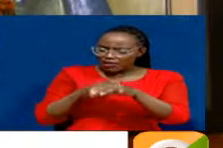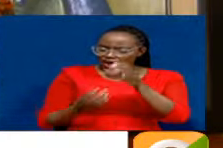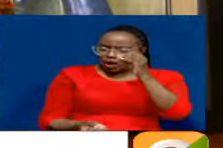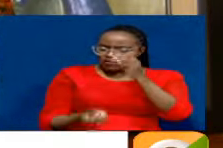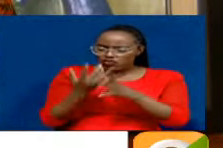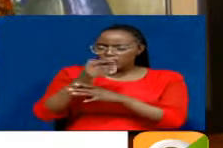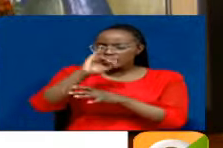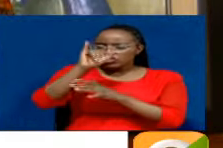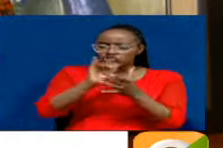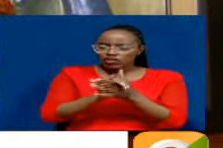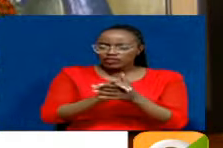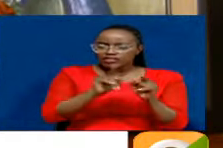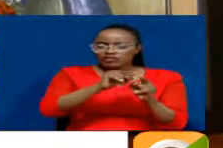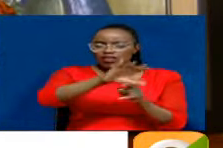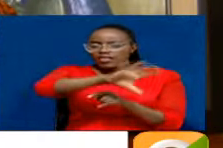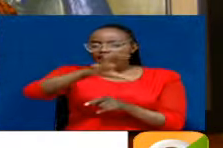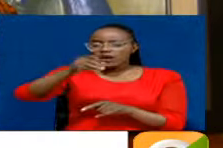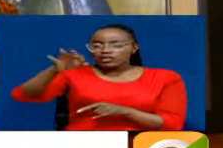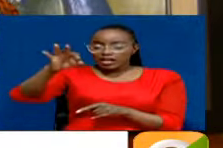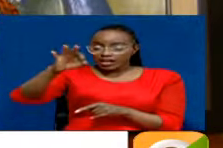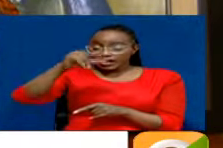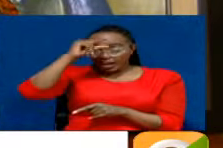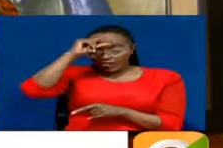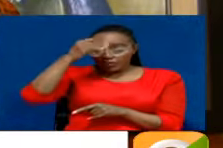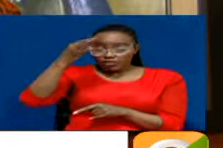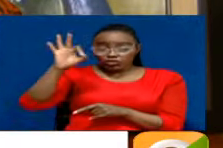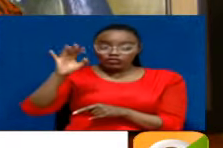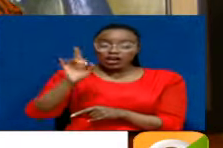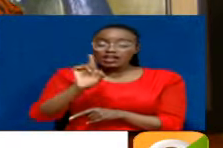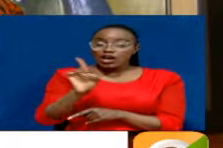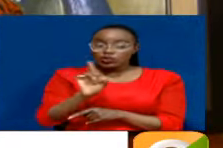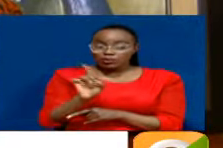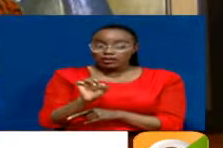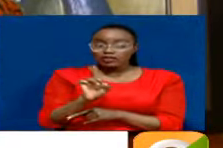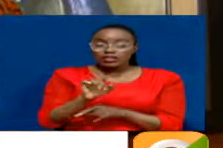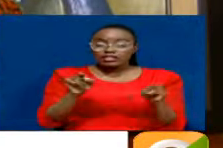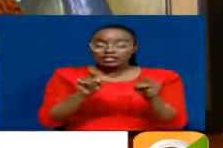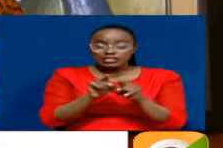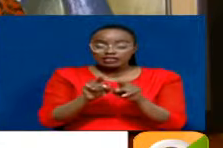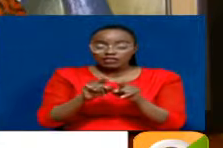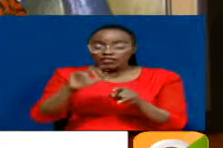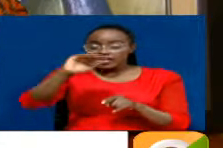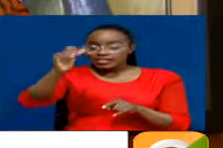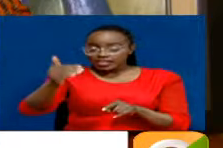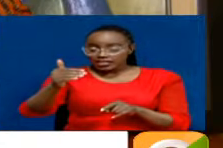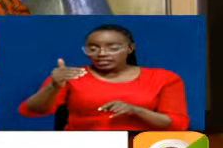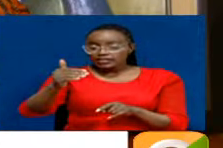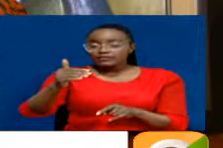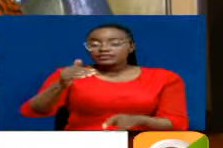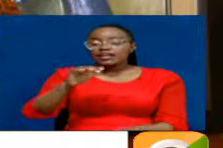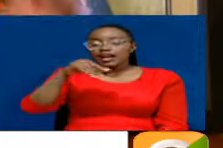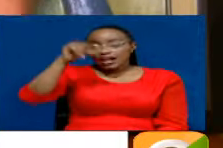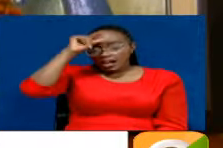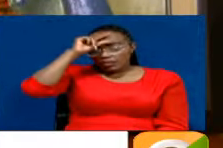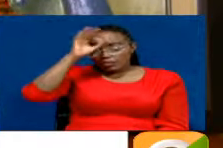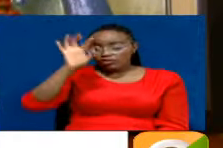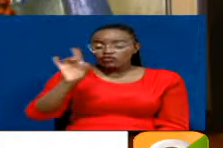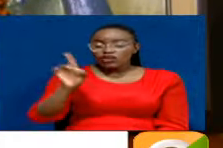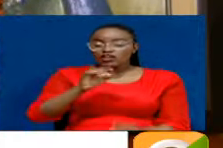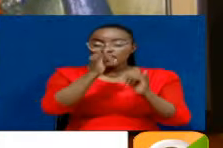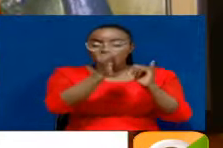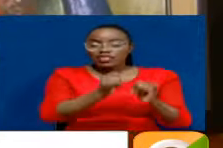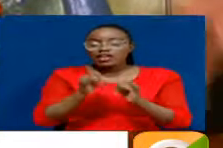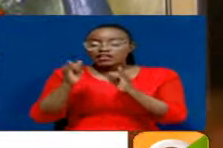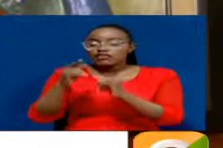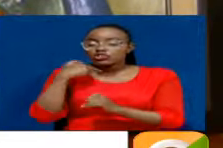the formation of the county government of Kenya, of Nairobi, the city government of Nairobi. Individuals